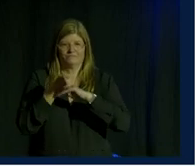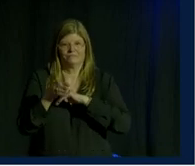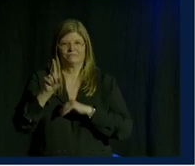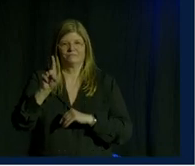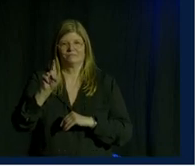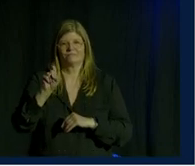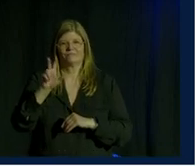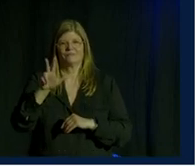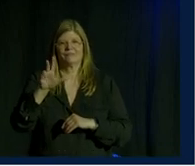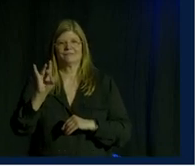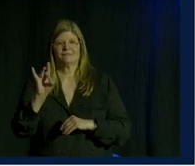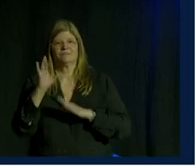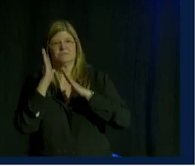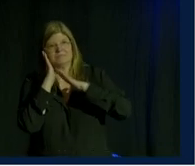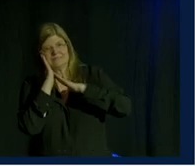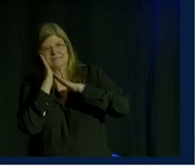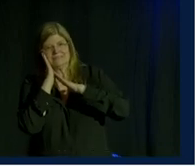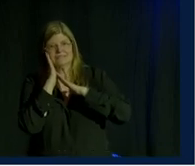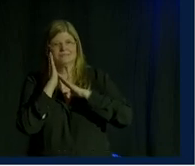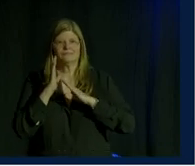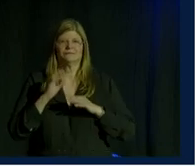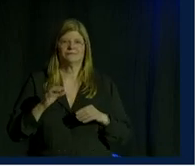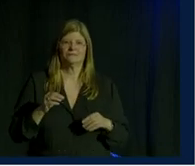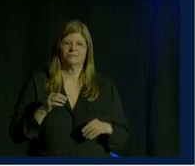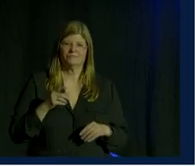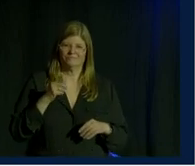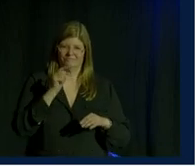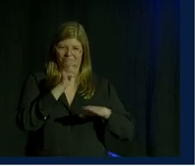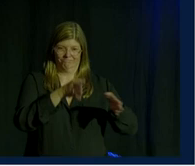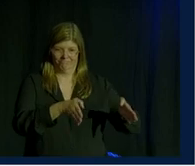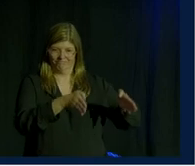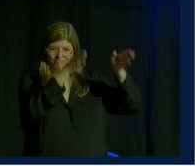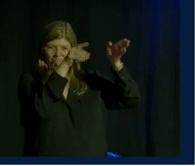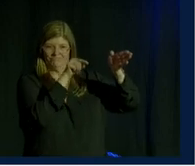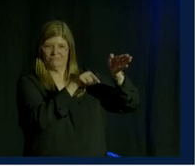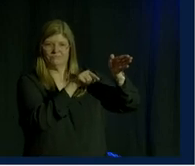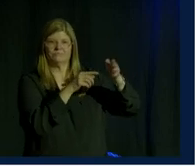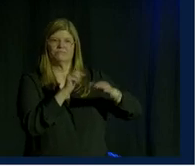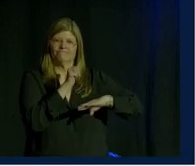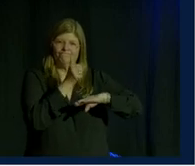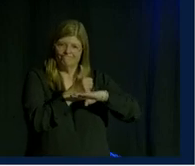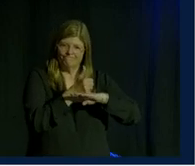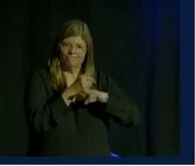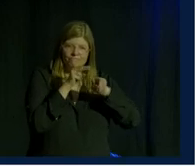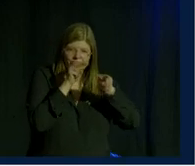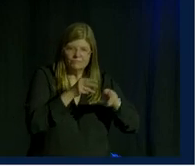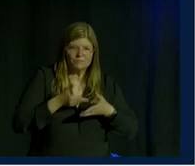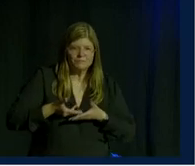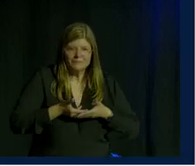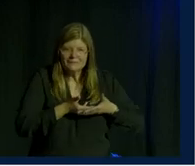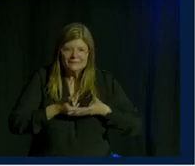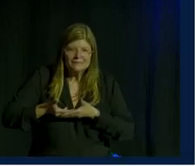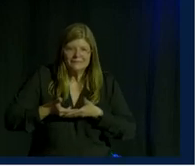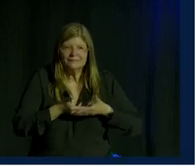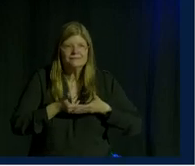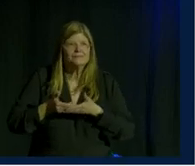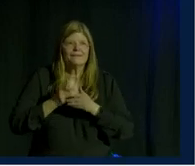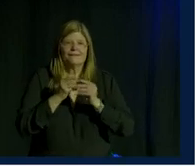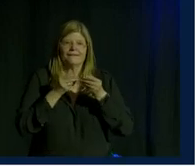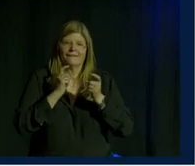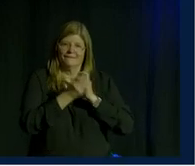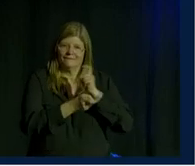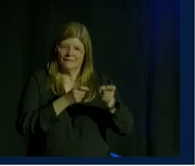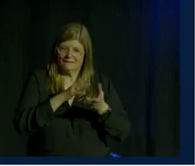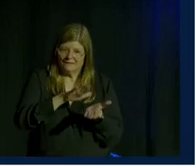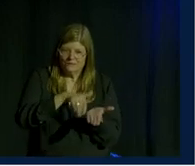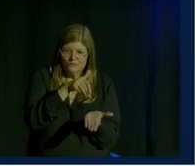intensive care, newborn delivery, and women's services, an over $300 million investment. This